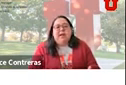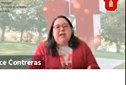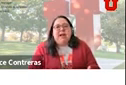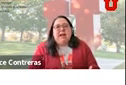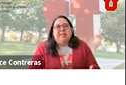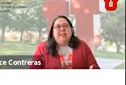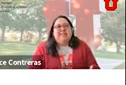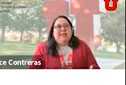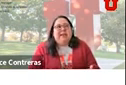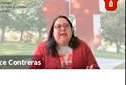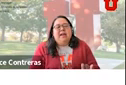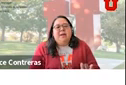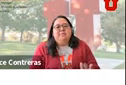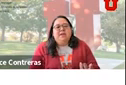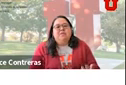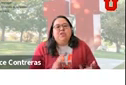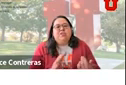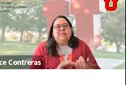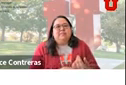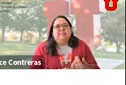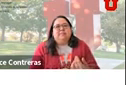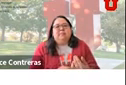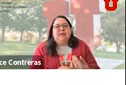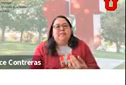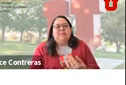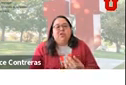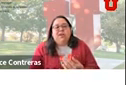So like, let's say if